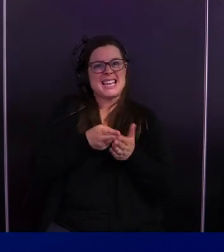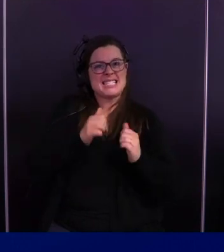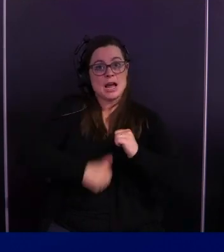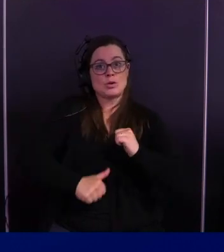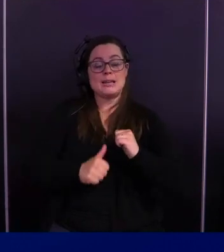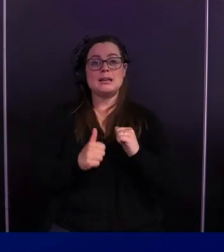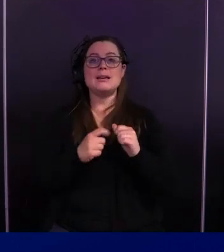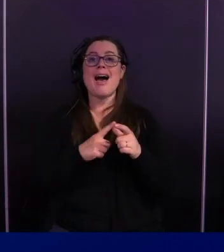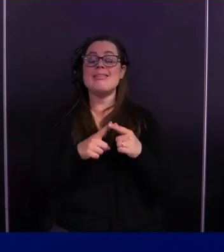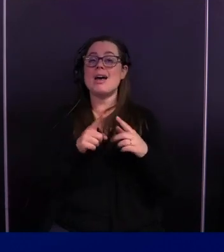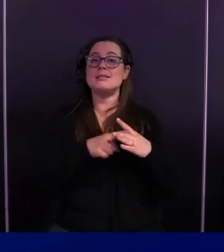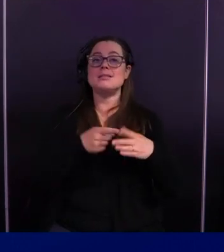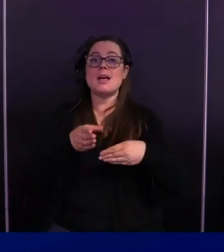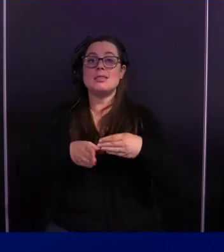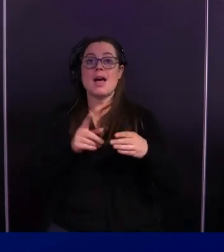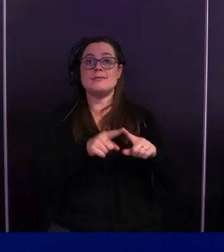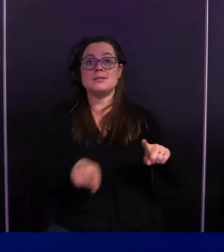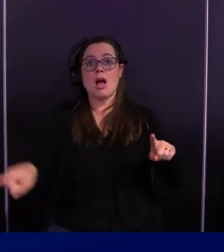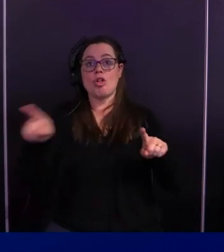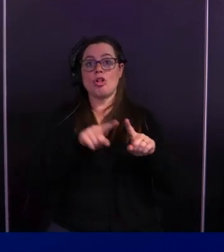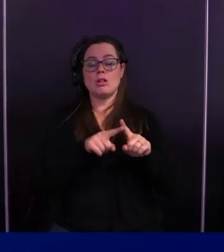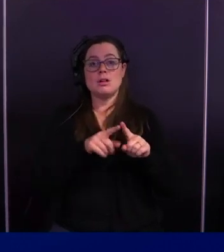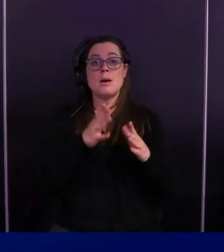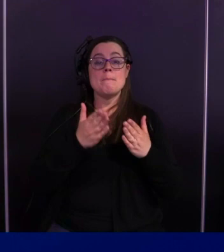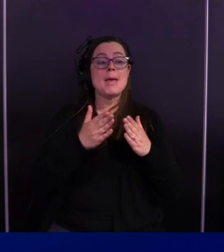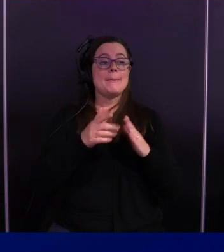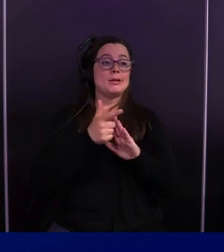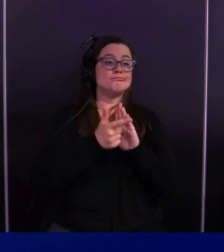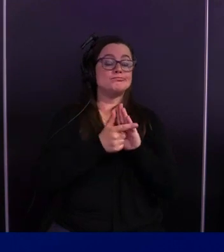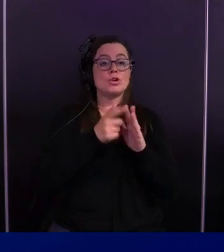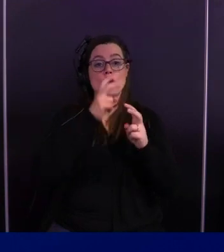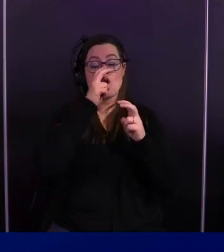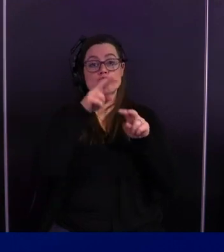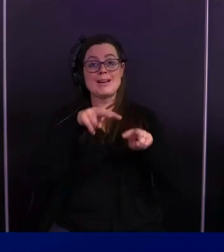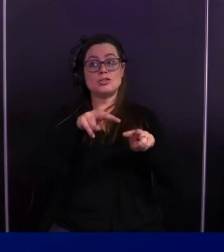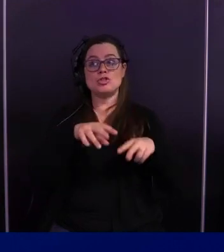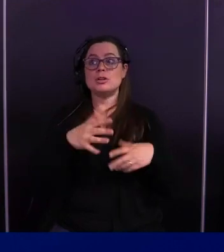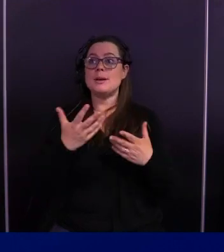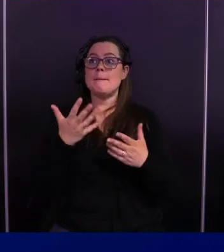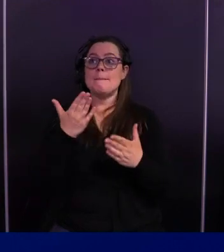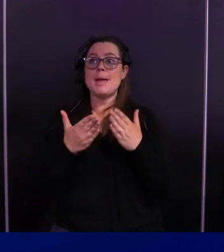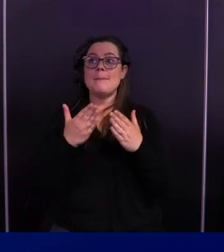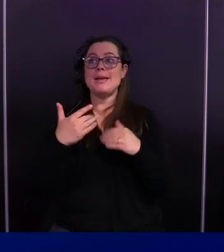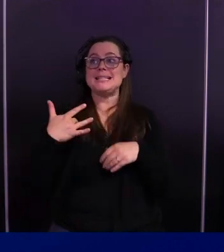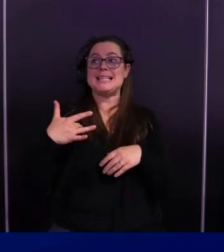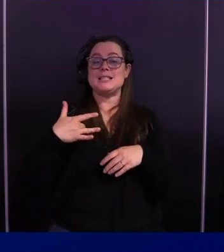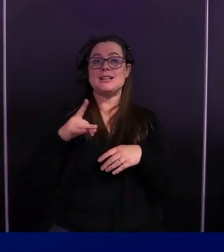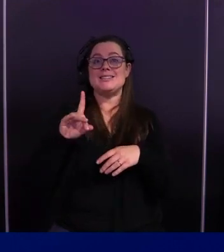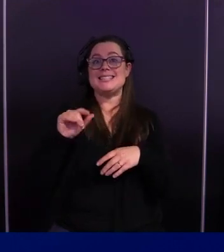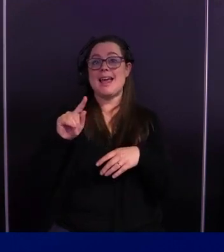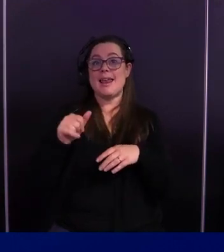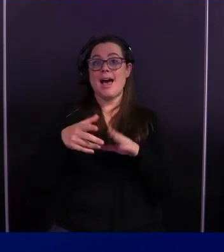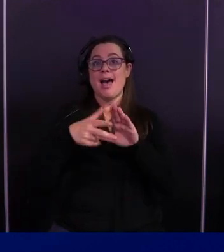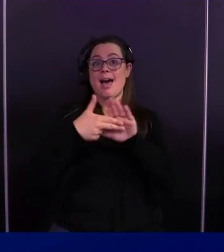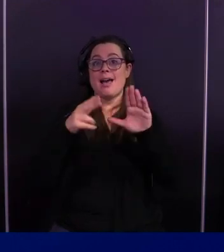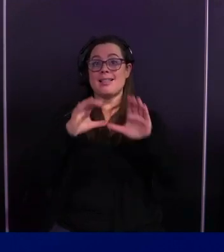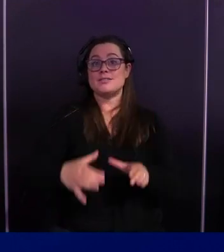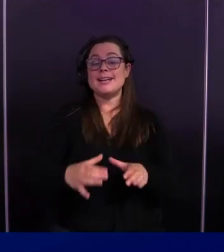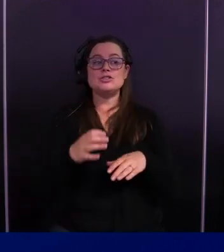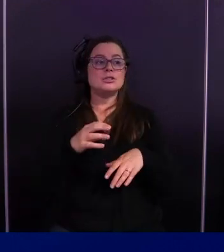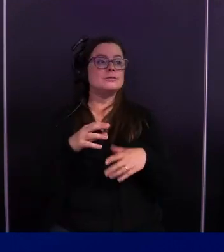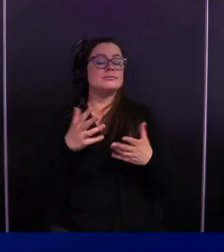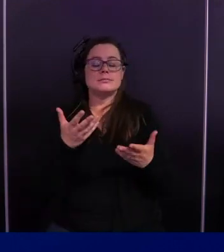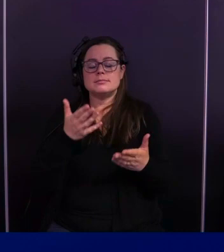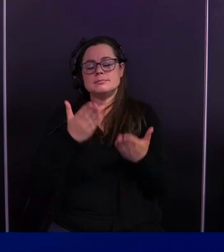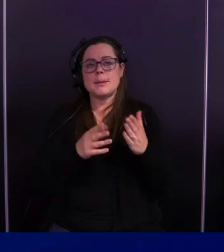the life cycle out of that. And that could be regulatory requirements, that could be sensitivity of data and the classification or the category of that data.